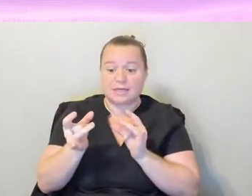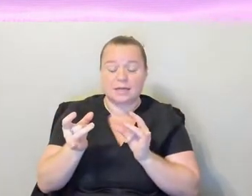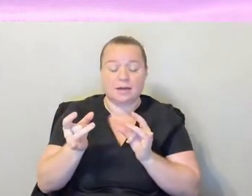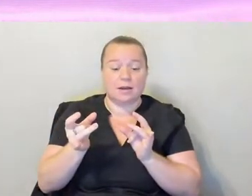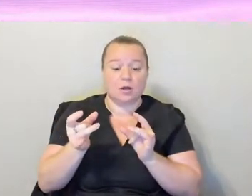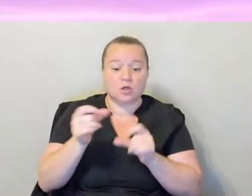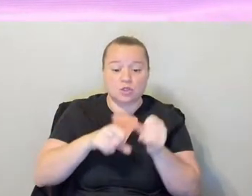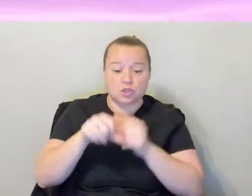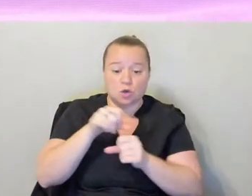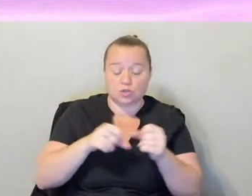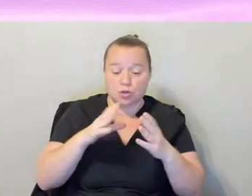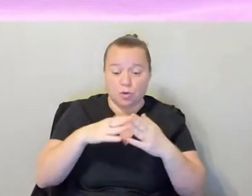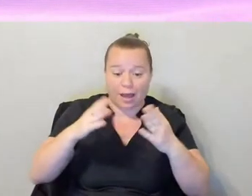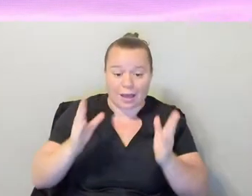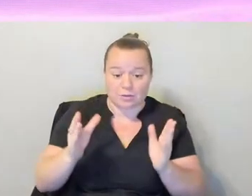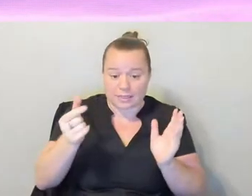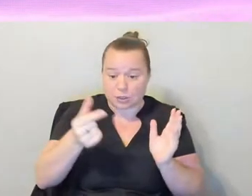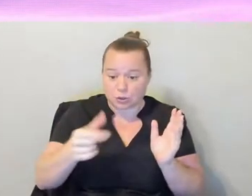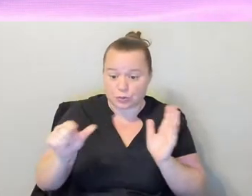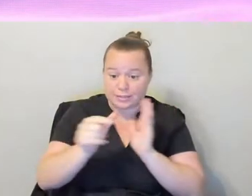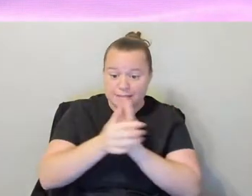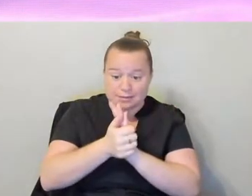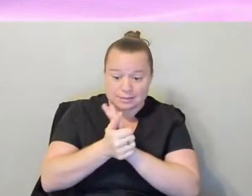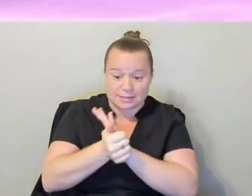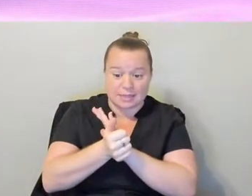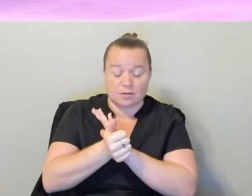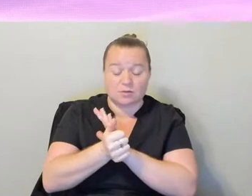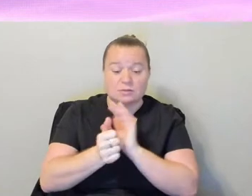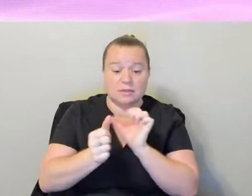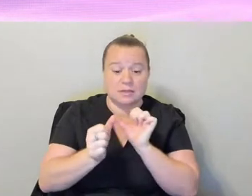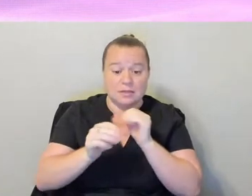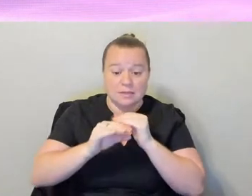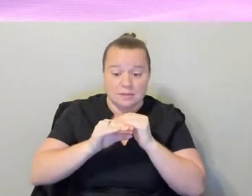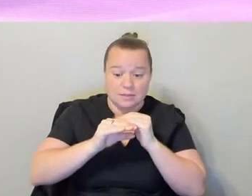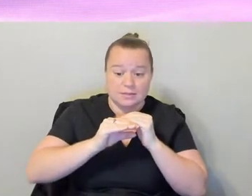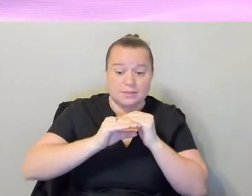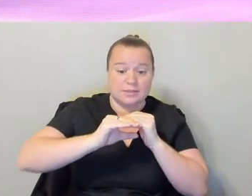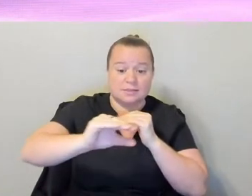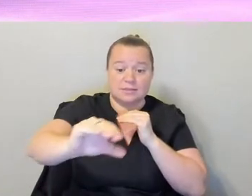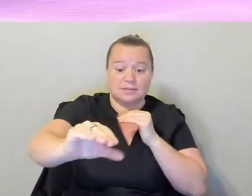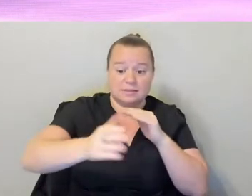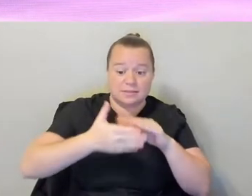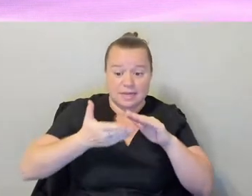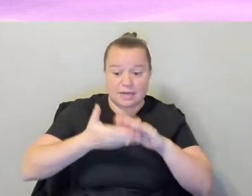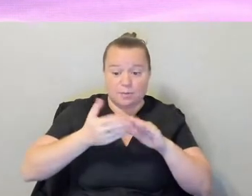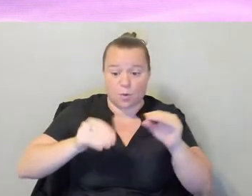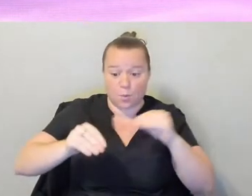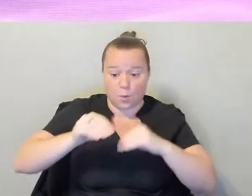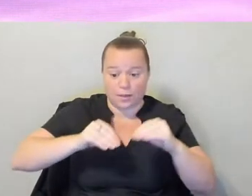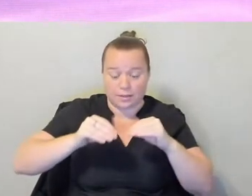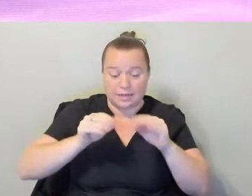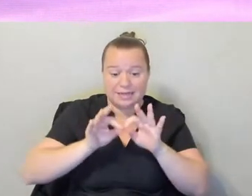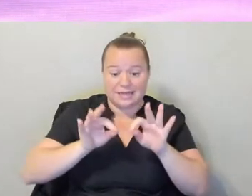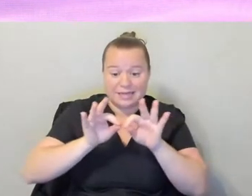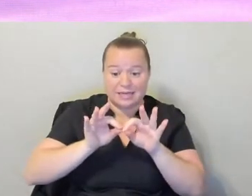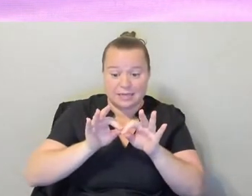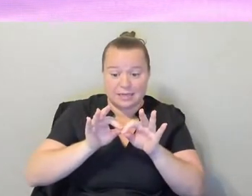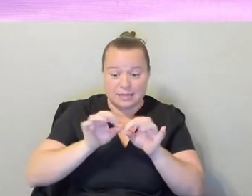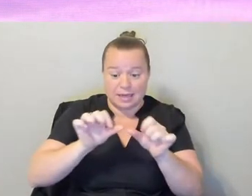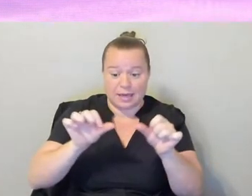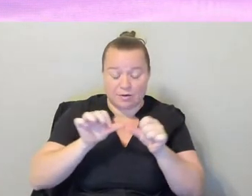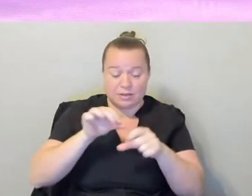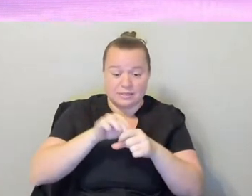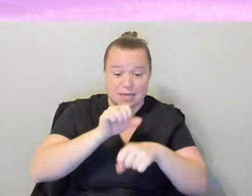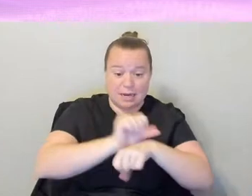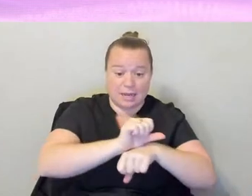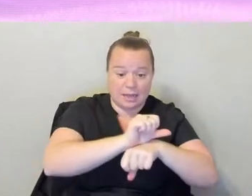green skills, sustainable mobility. So there are key areas also in the labor market area, as